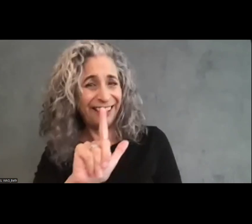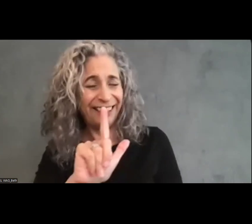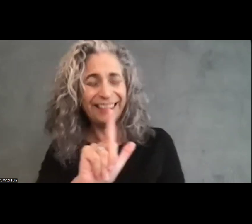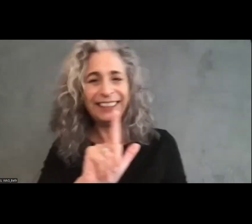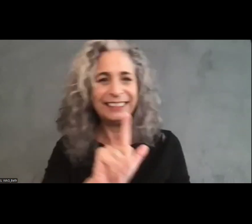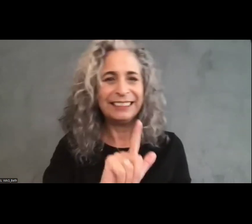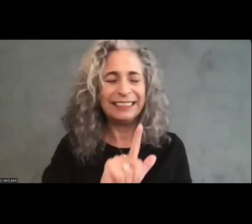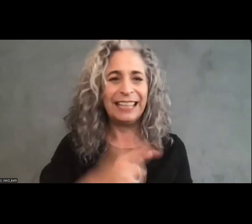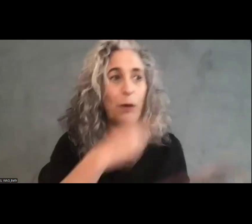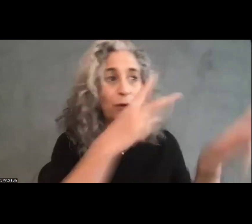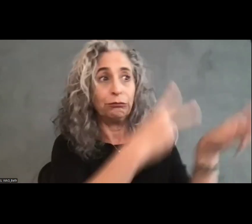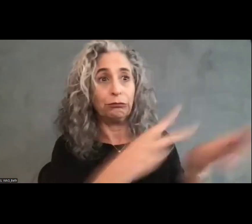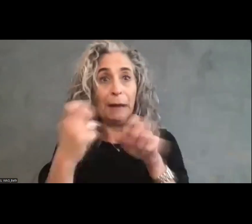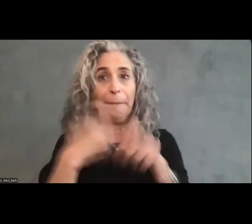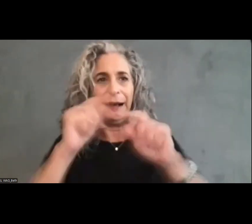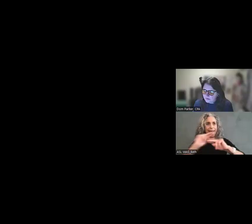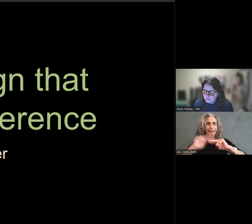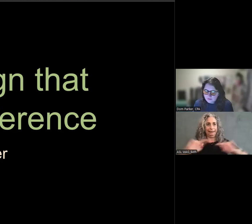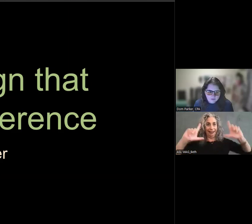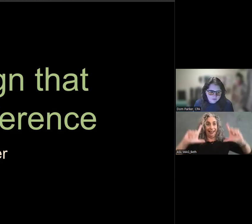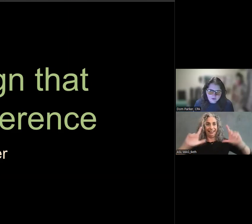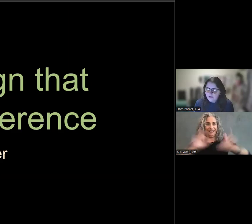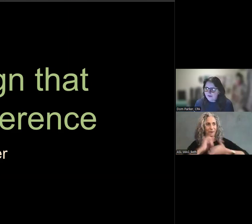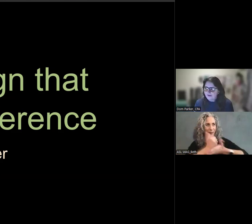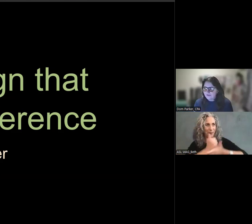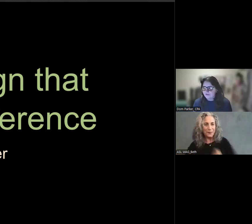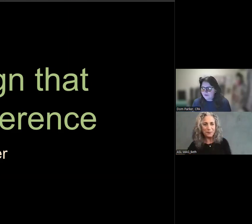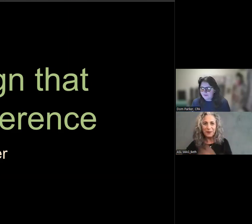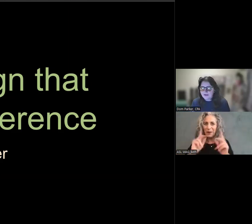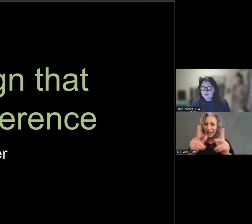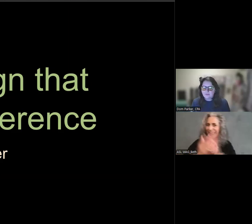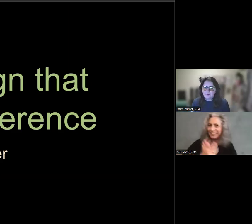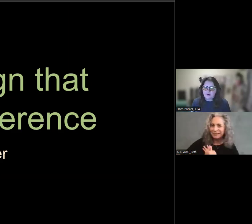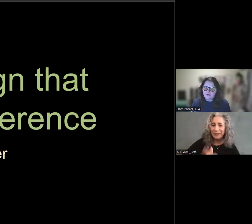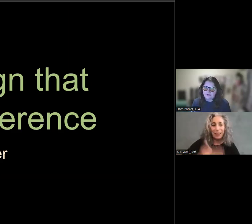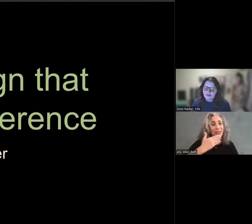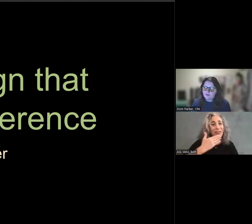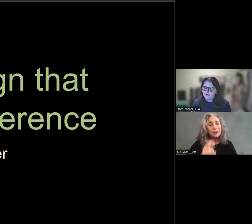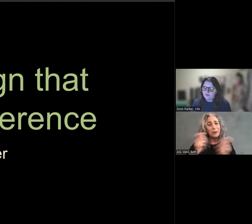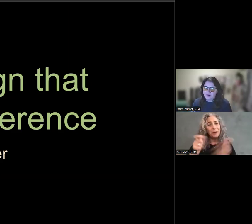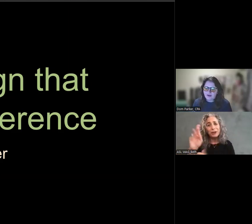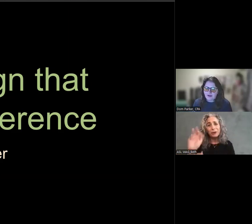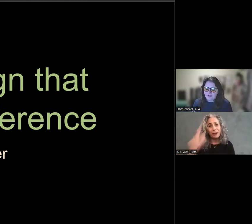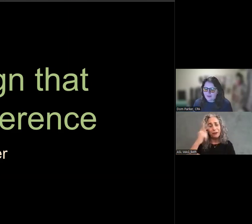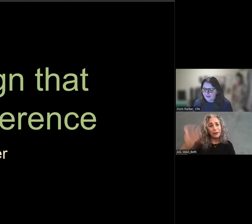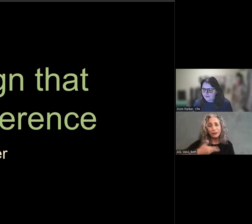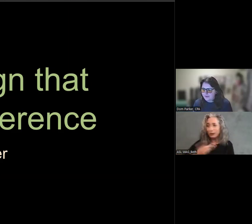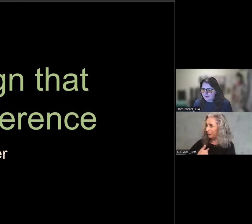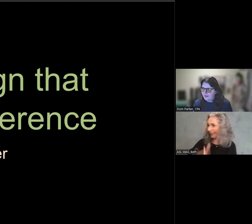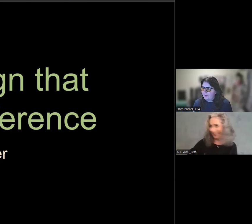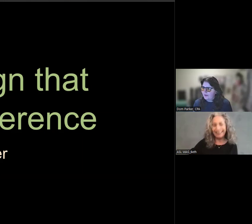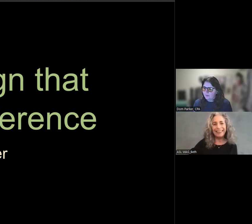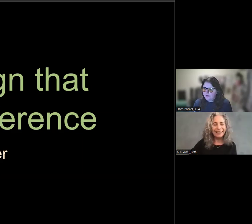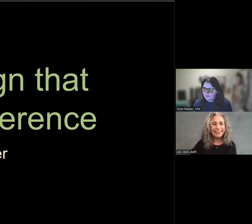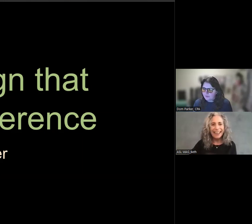my slide. That would be helpful. All right. So thank you so much, Rachel, for that introduction. And